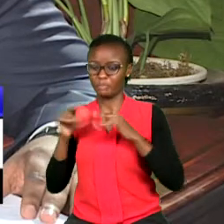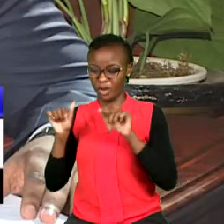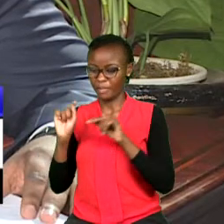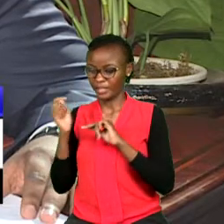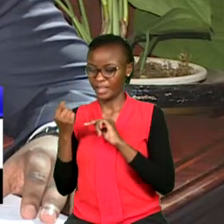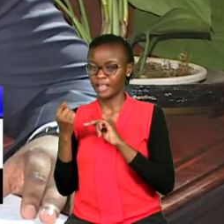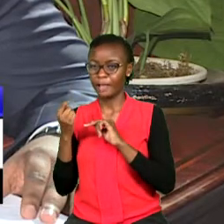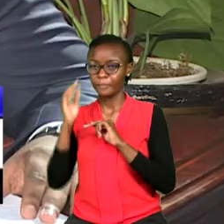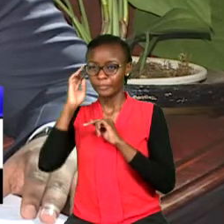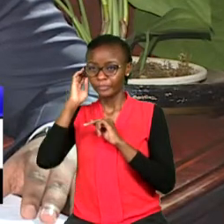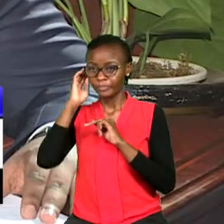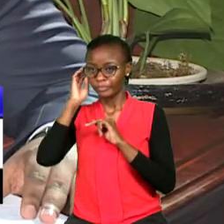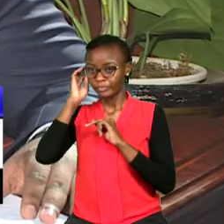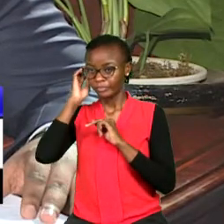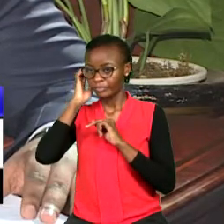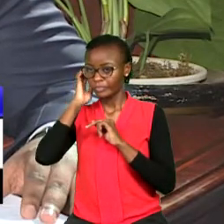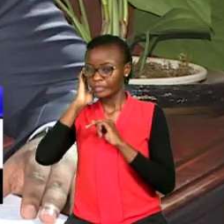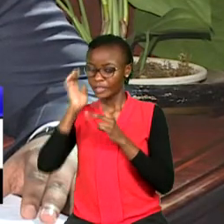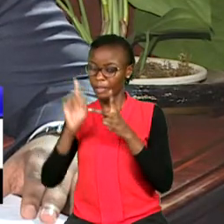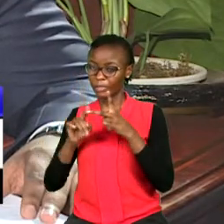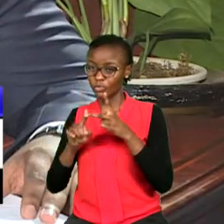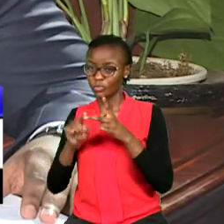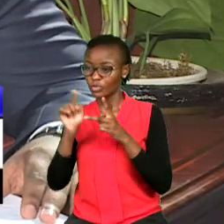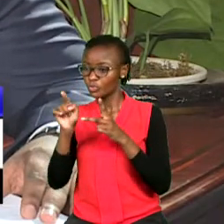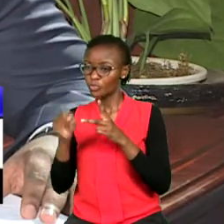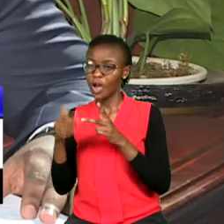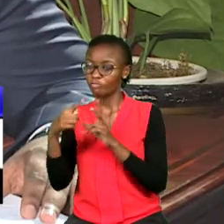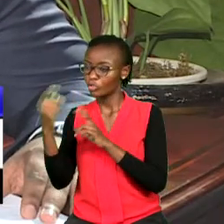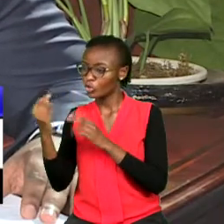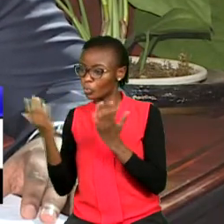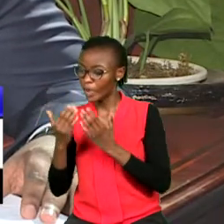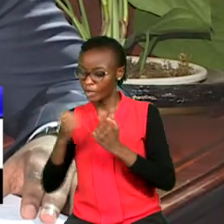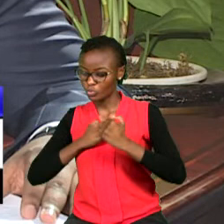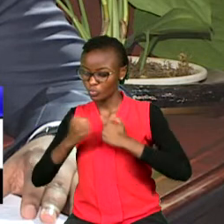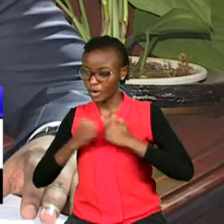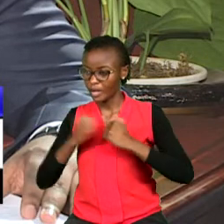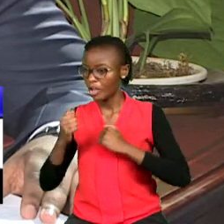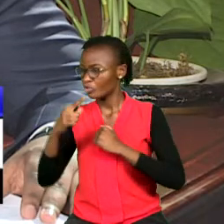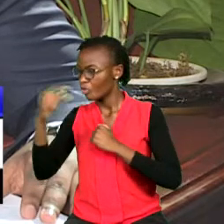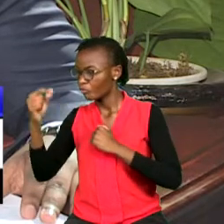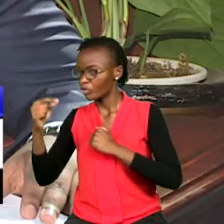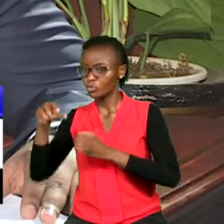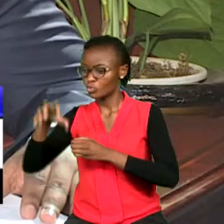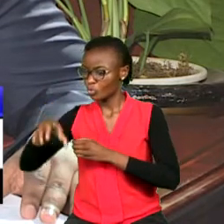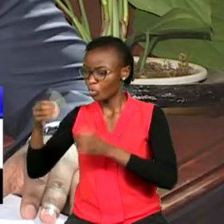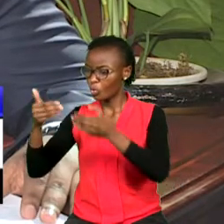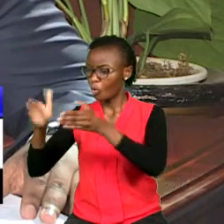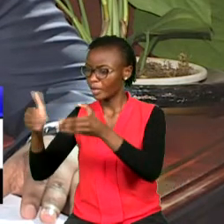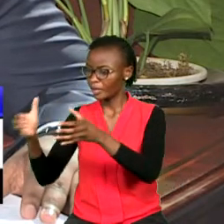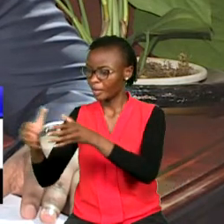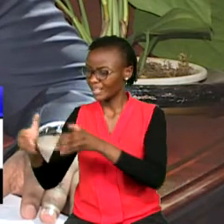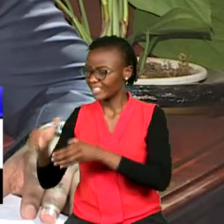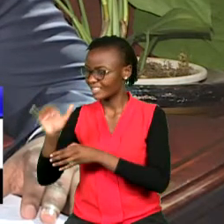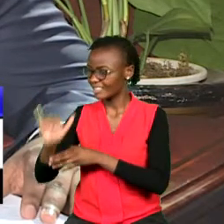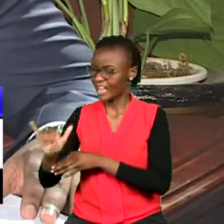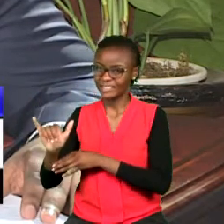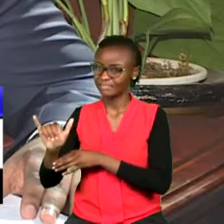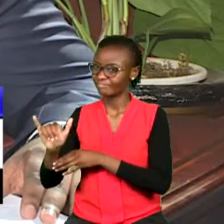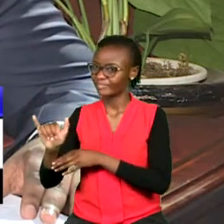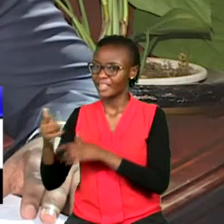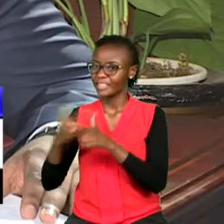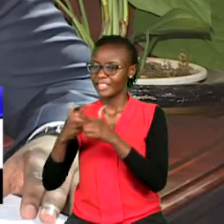have ventured outside Kenya into Rwanda, into Congo. Dr. MWANGI, what motivated you to